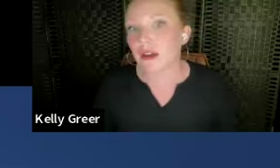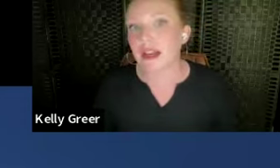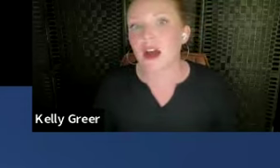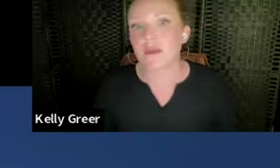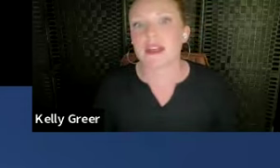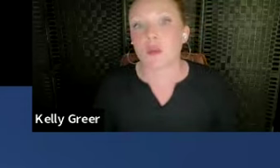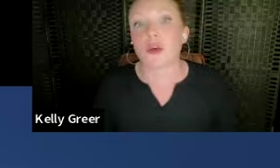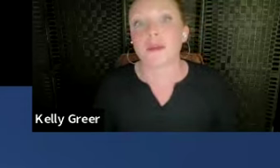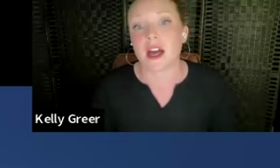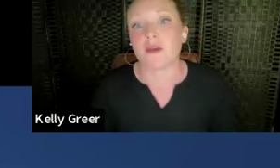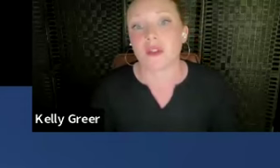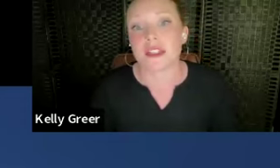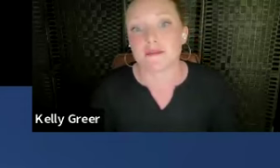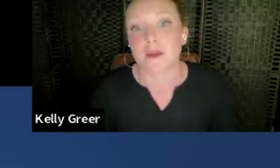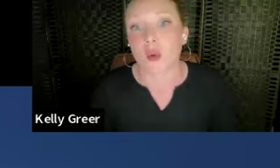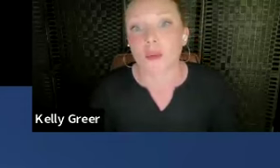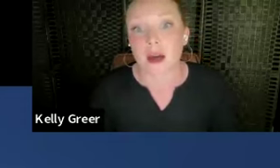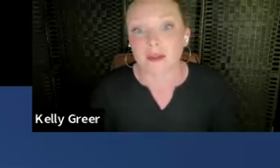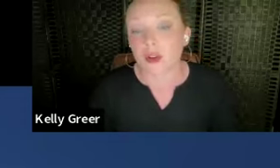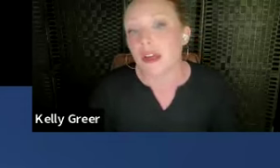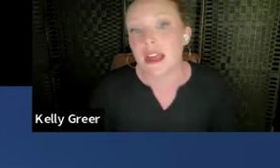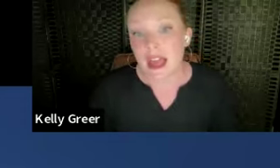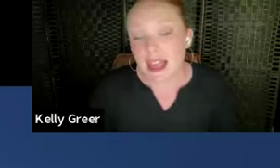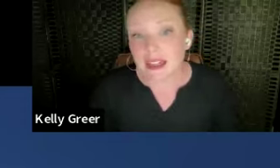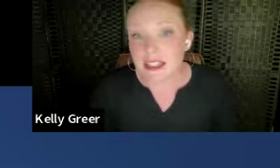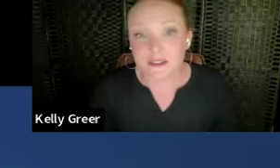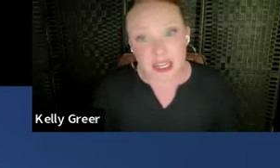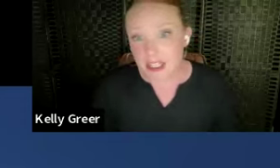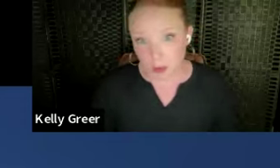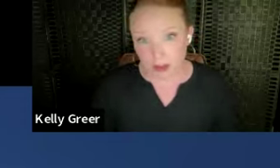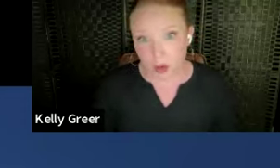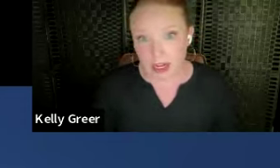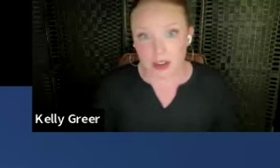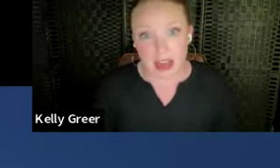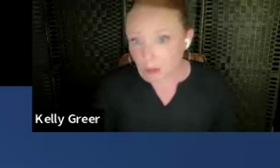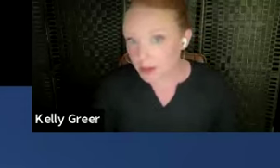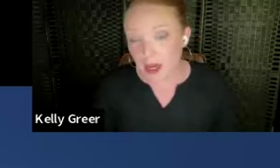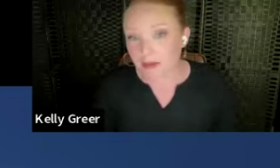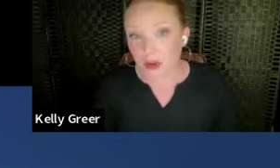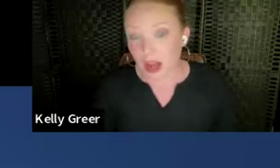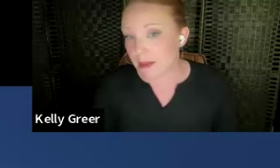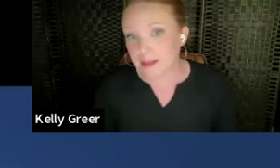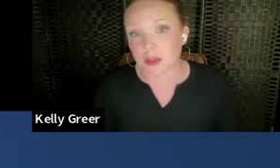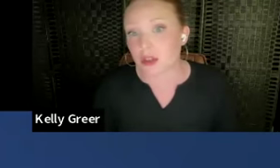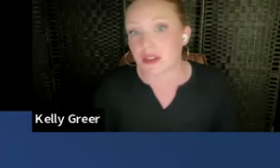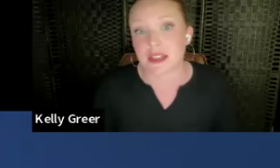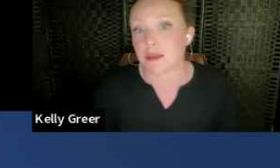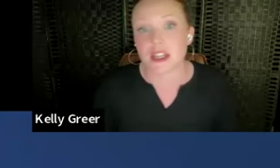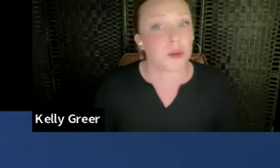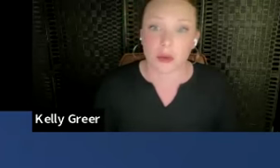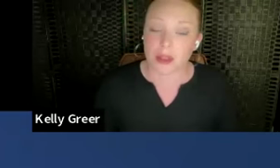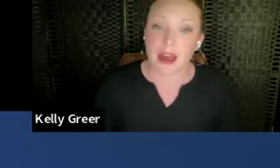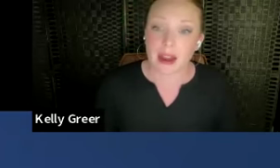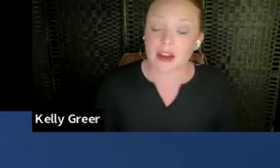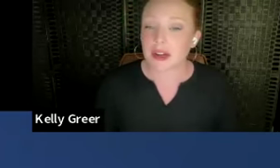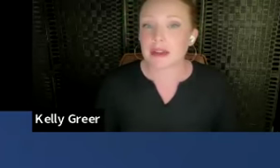in holding right now, but it will be helpful. This memo will be helpful. And if trainings were required, that would be helpful. I'm absolutely on the